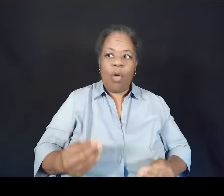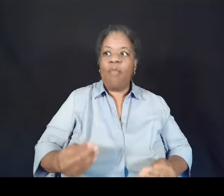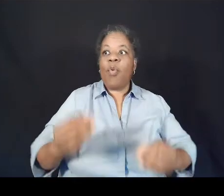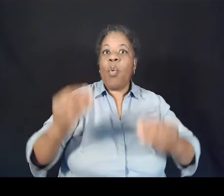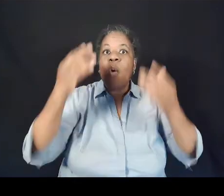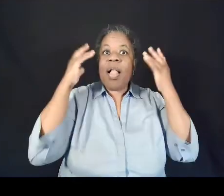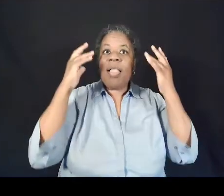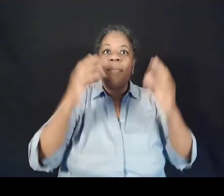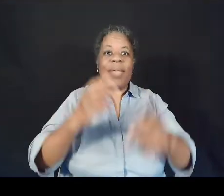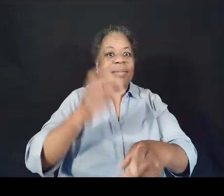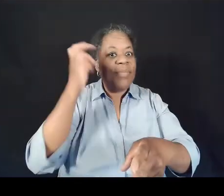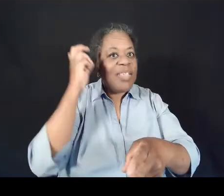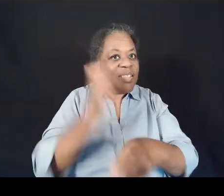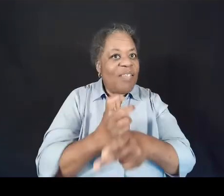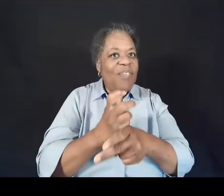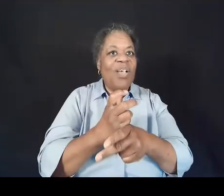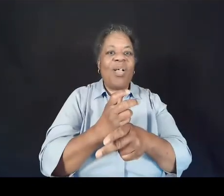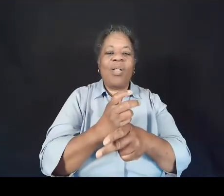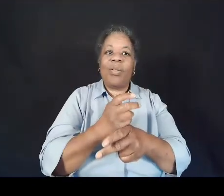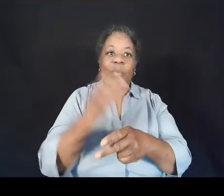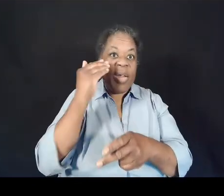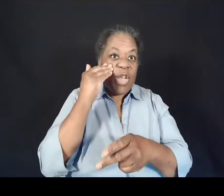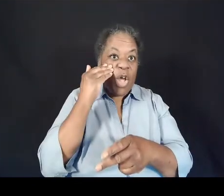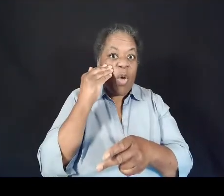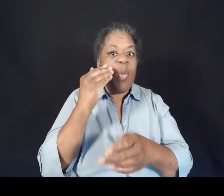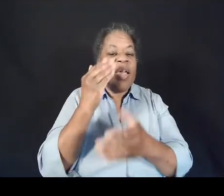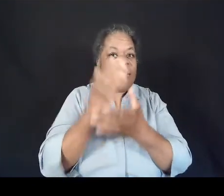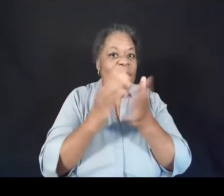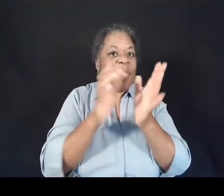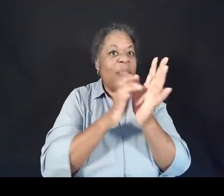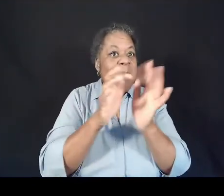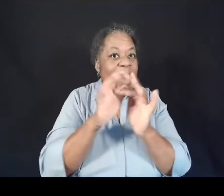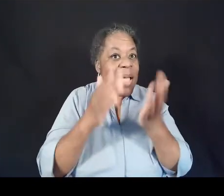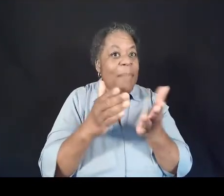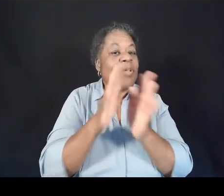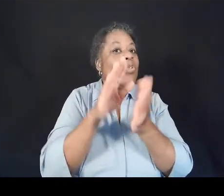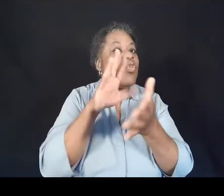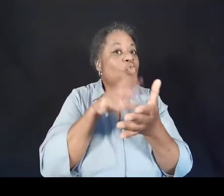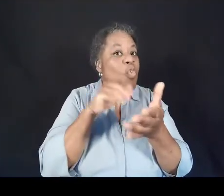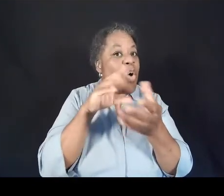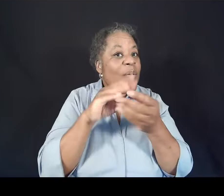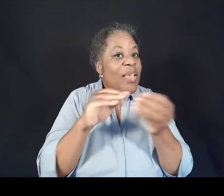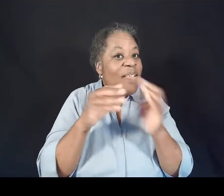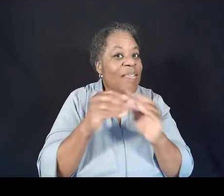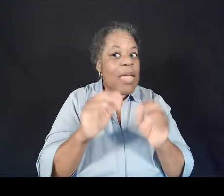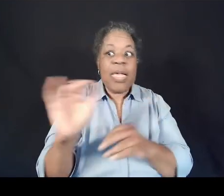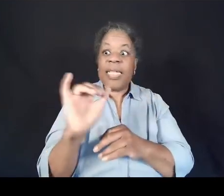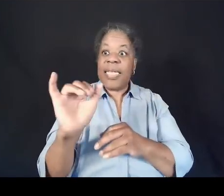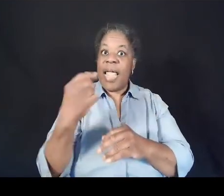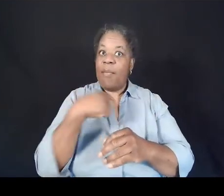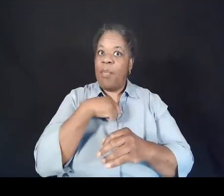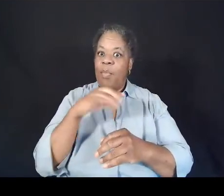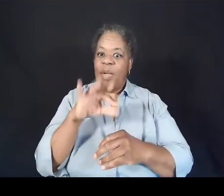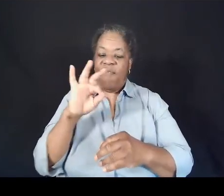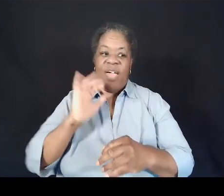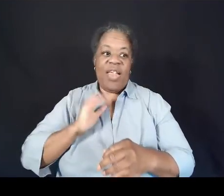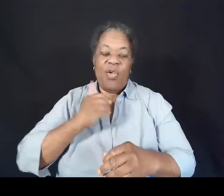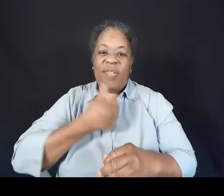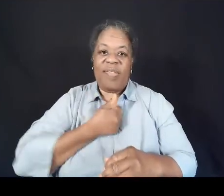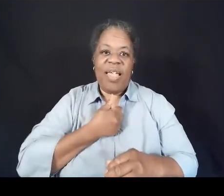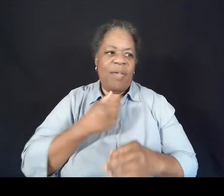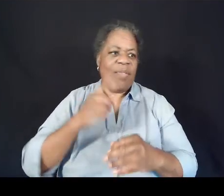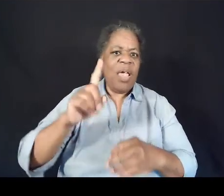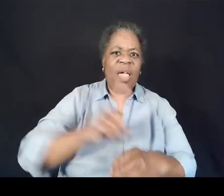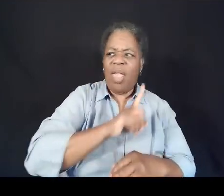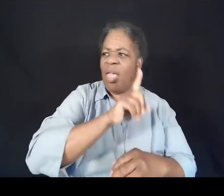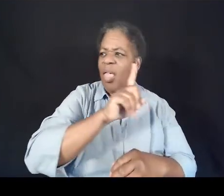know from some of the gospel stories. And in the same way, we can find ourselves tossed about like a